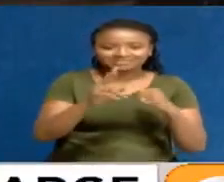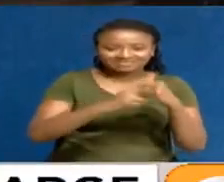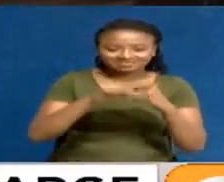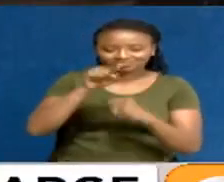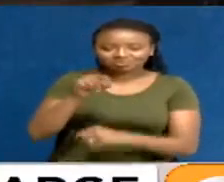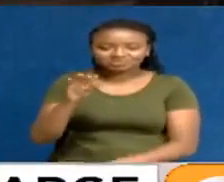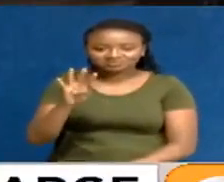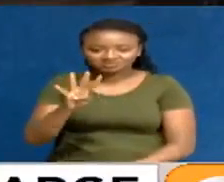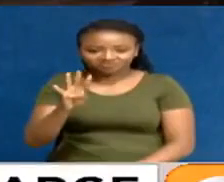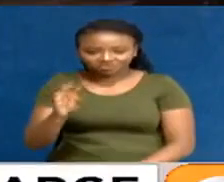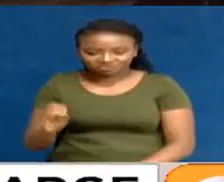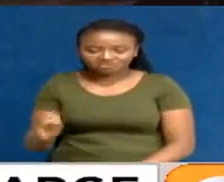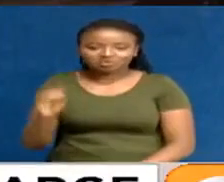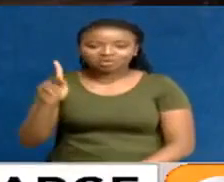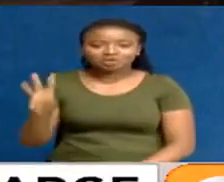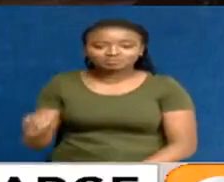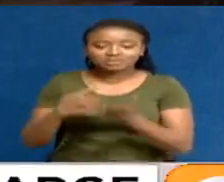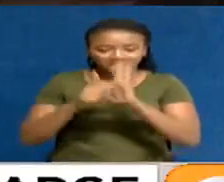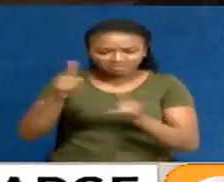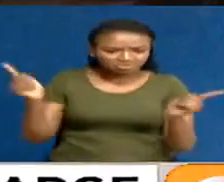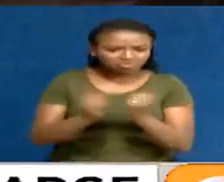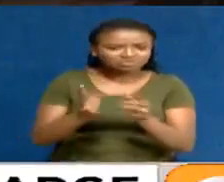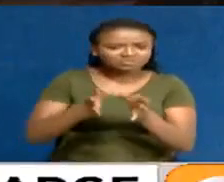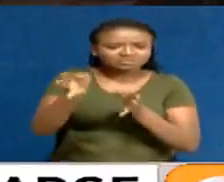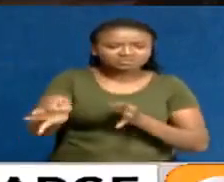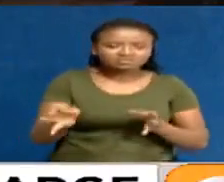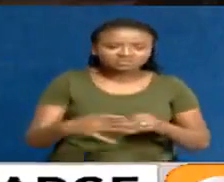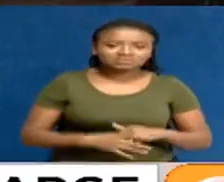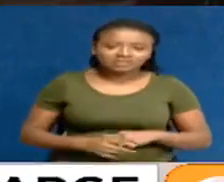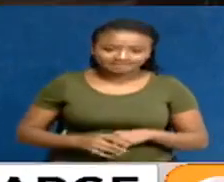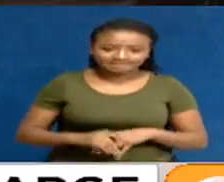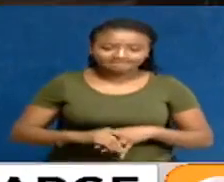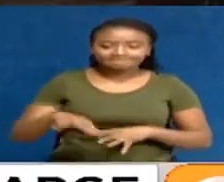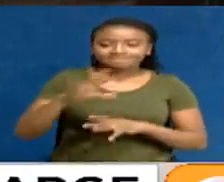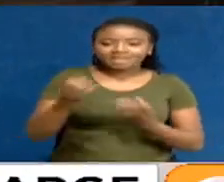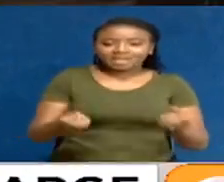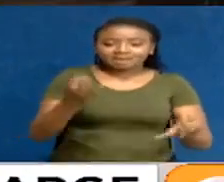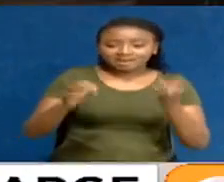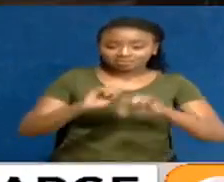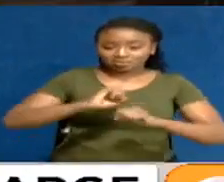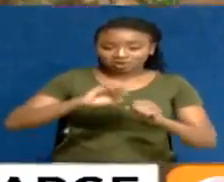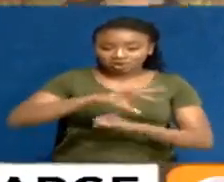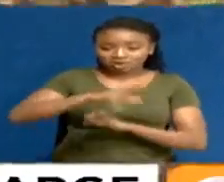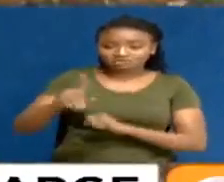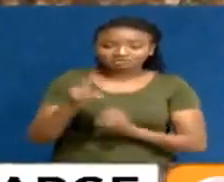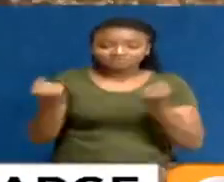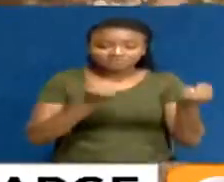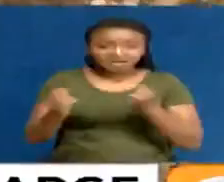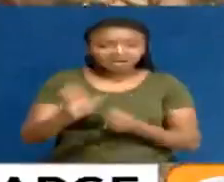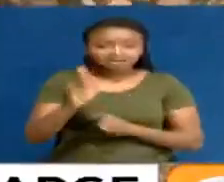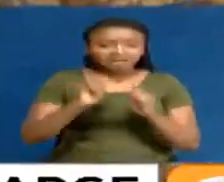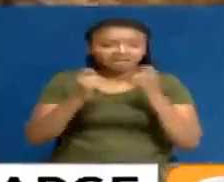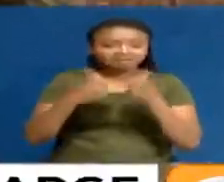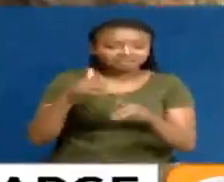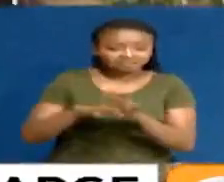37.43 kilometers, the shortest distance overall in Sabor Baringo County. Now, the vehicle driven by Team Bundu